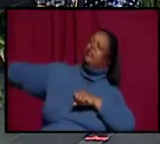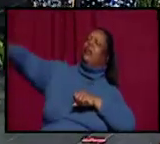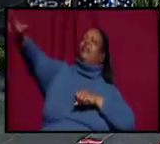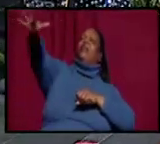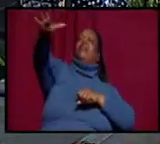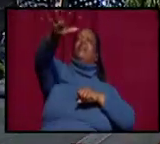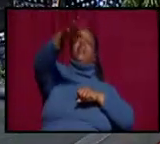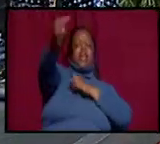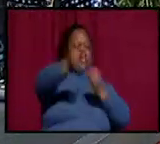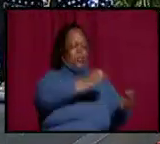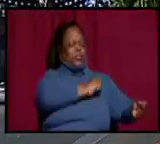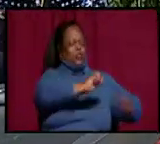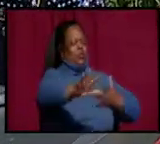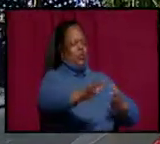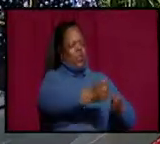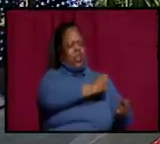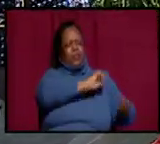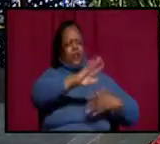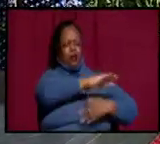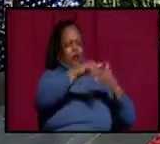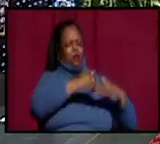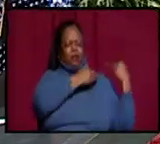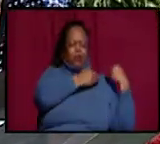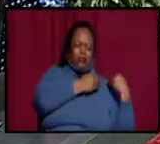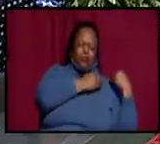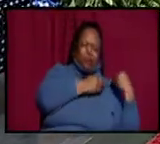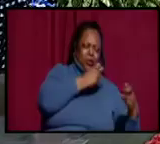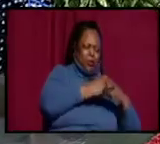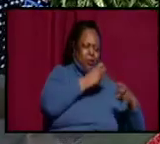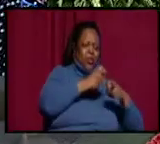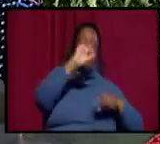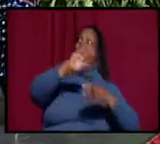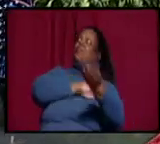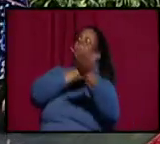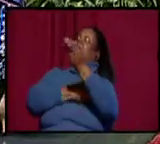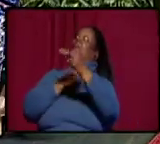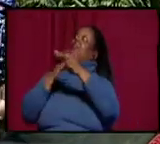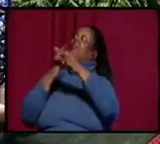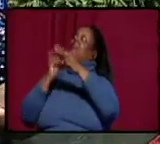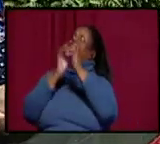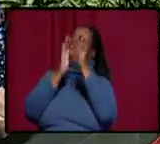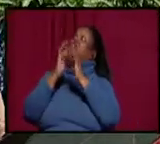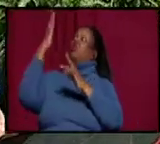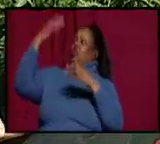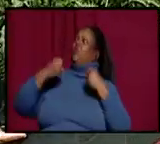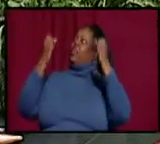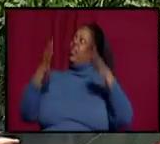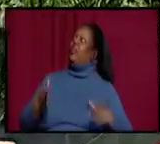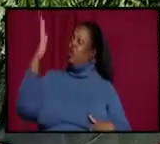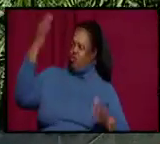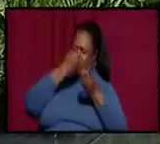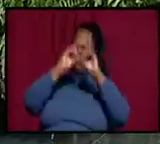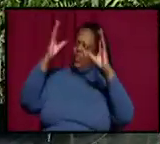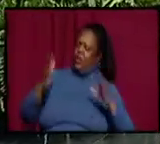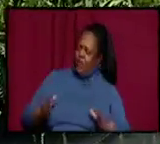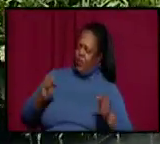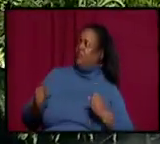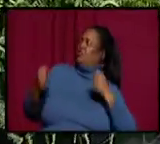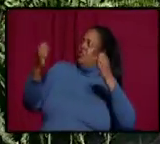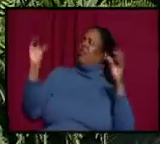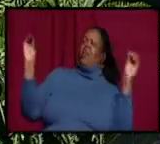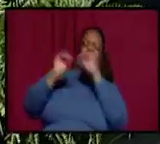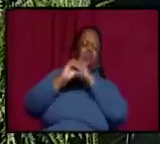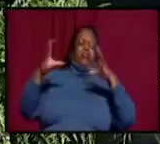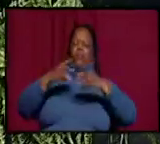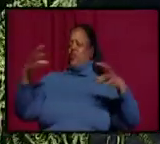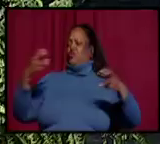begin destroying every yoke in the mighty name of Jesus. God, you're a healer. You're a strong deliverer. There is nothing